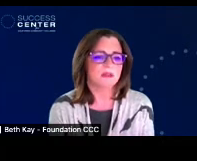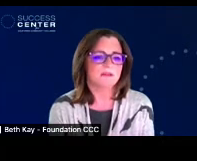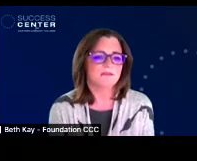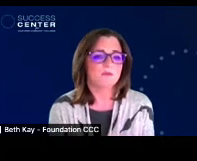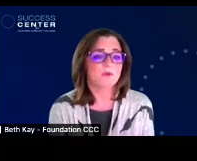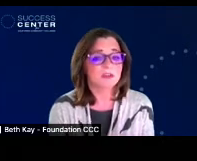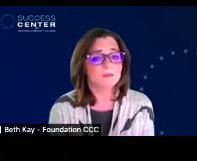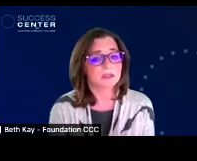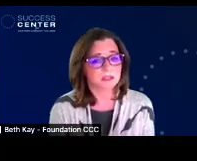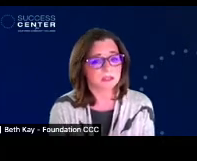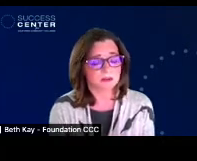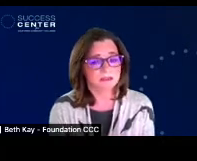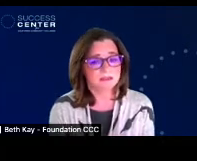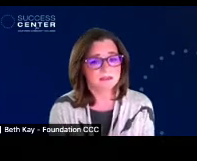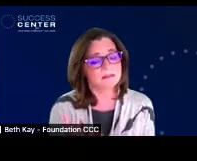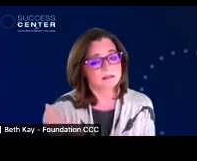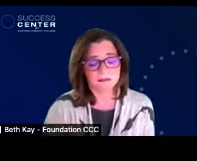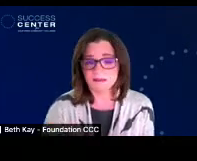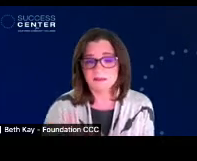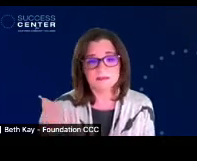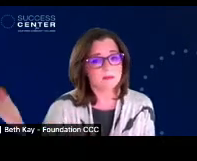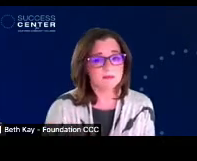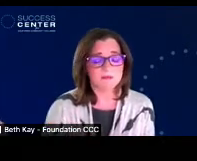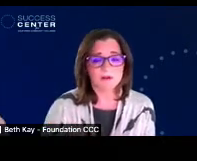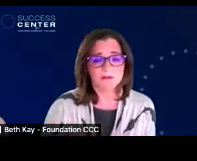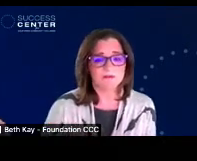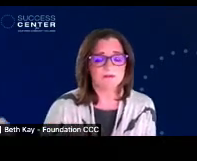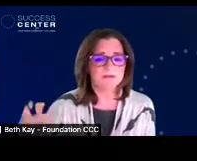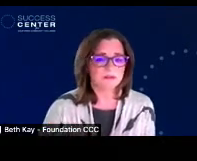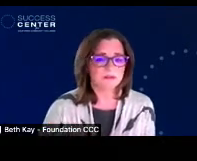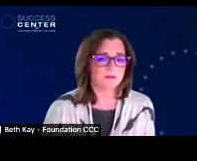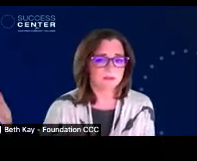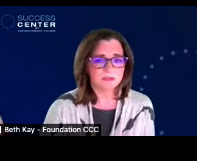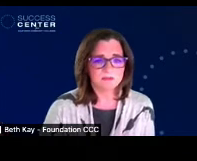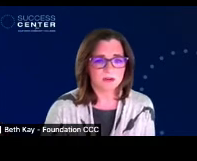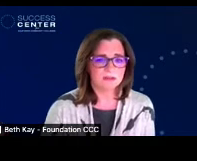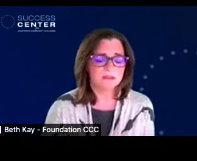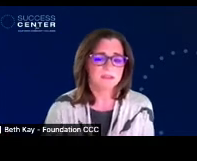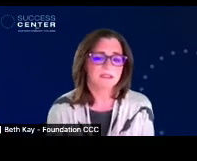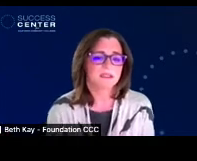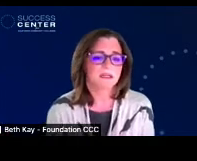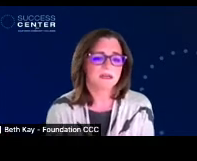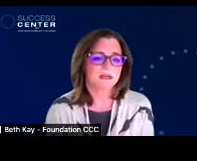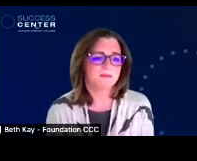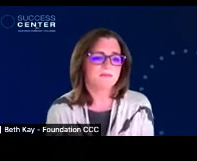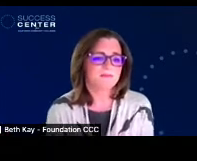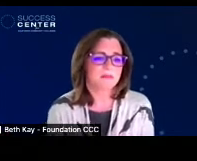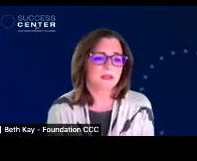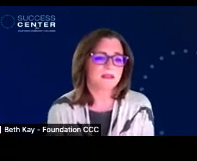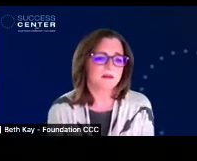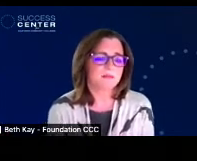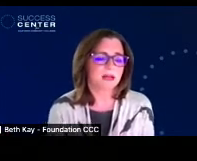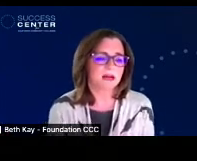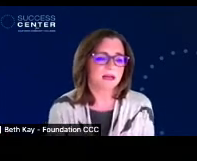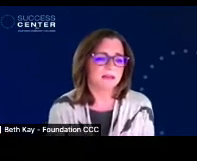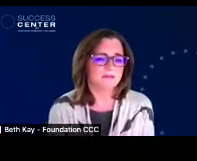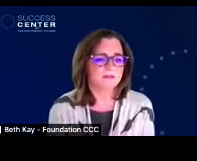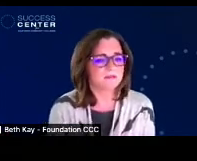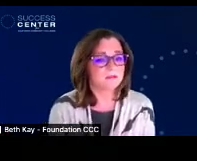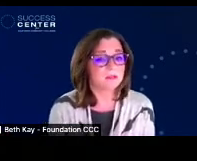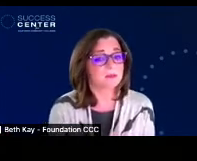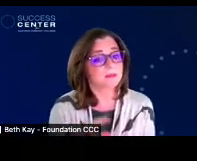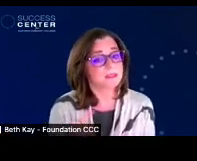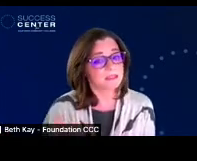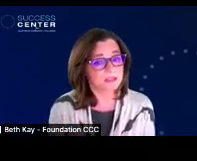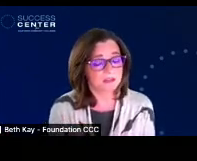will be able to apply for 1-year planning grants in this coming fall, so early fall, and then